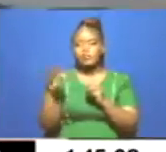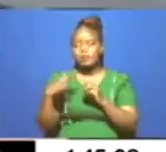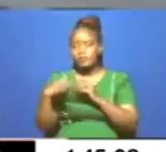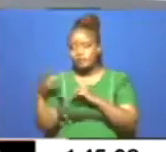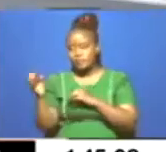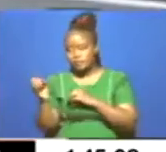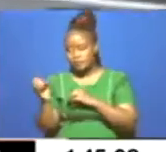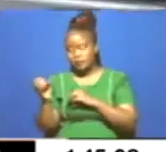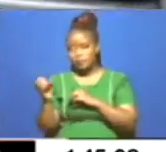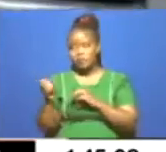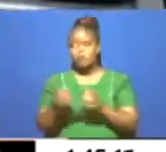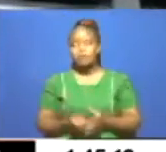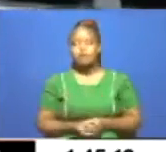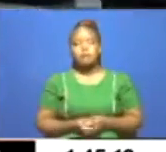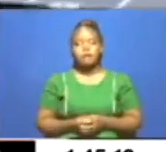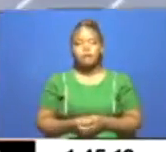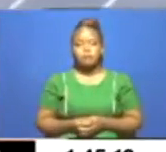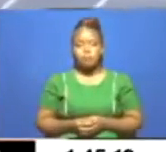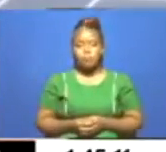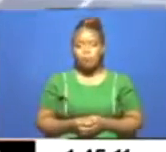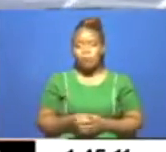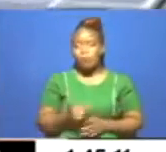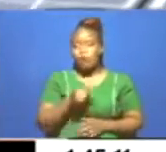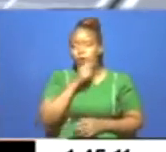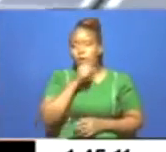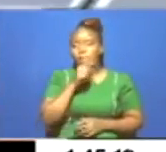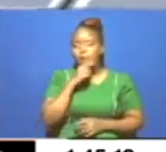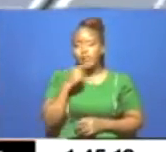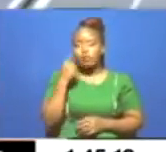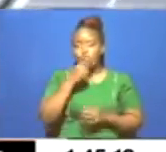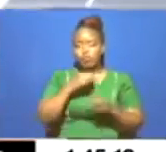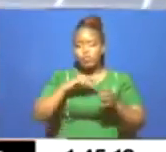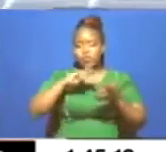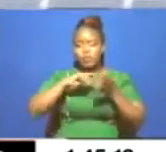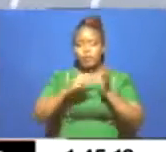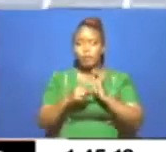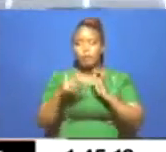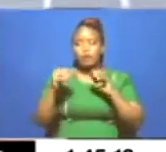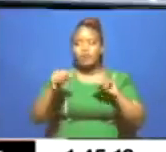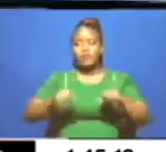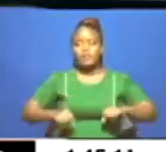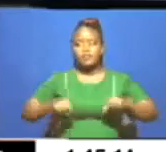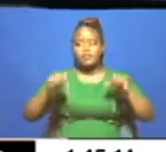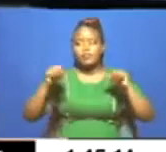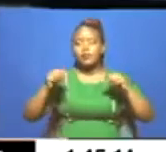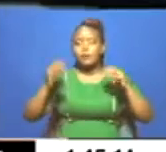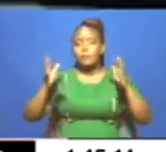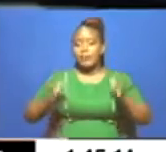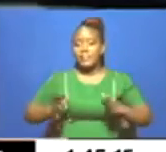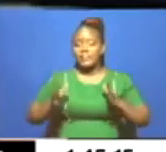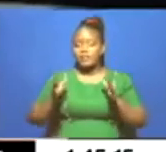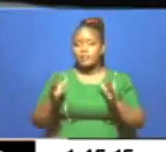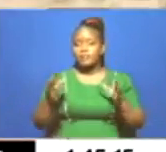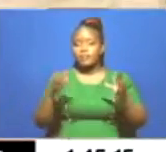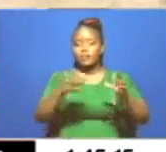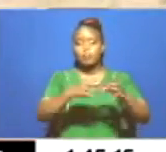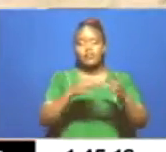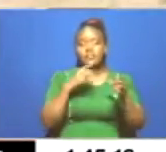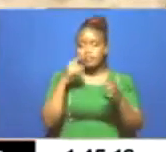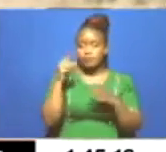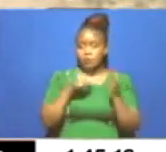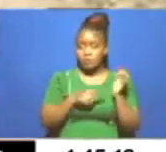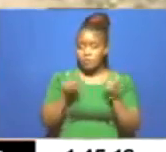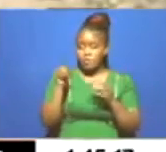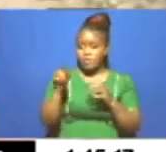dioxide. Jayesh Vekaria, the project manager of Krystalline Salt Company, said that the solar plant has been